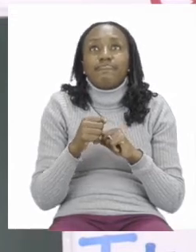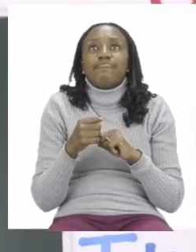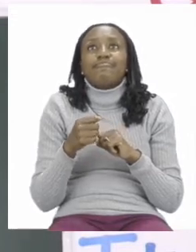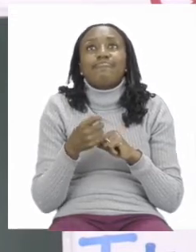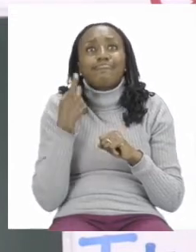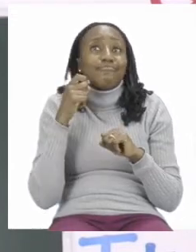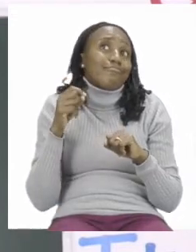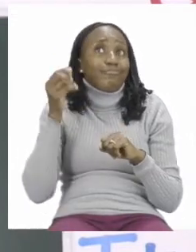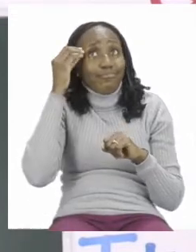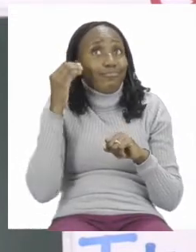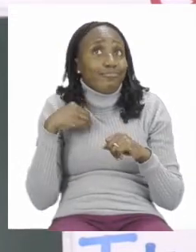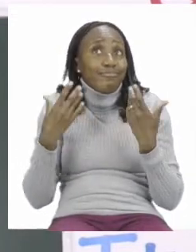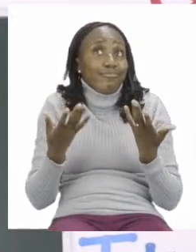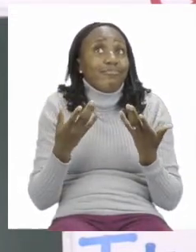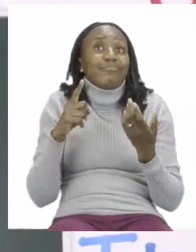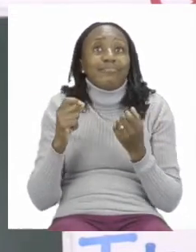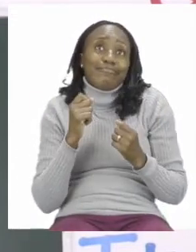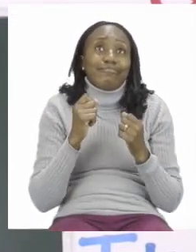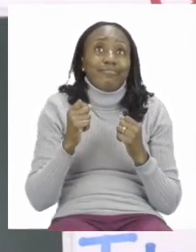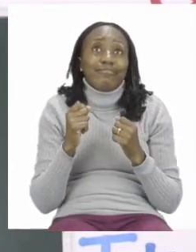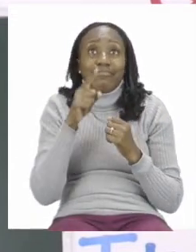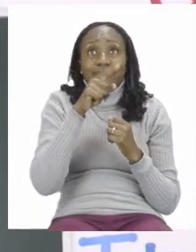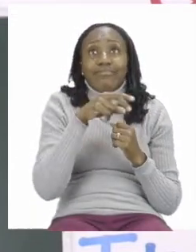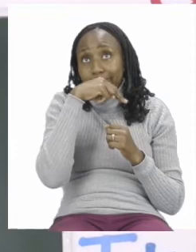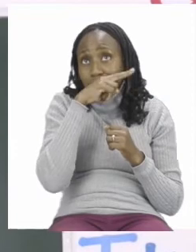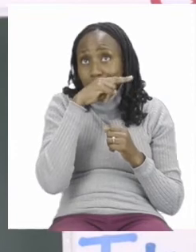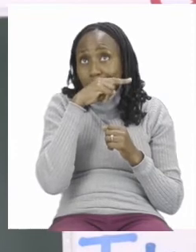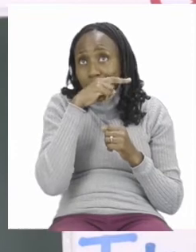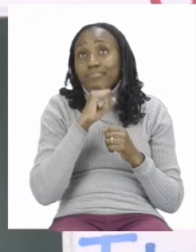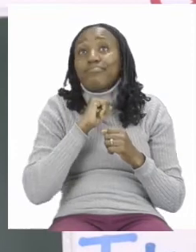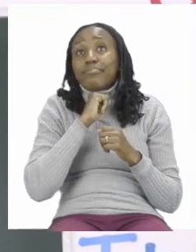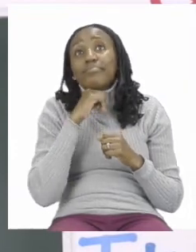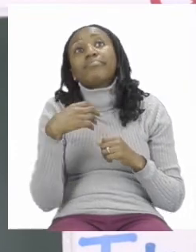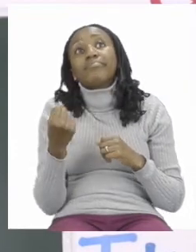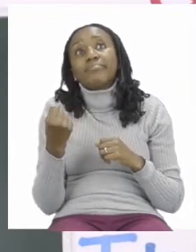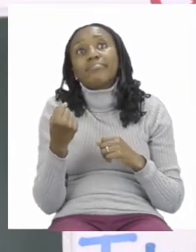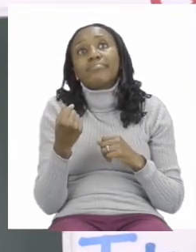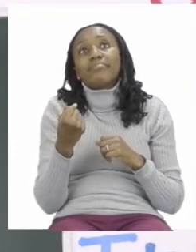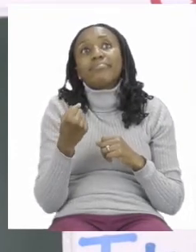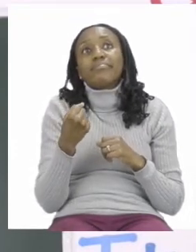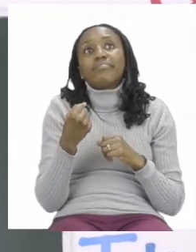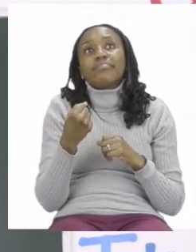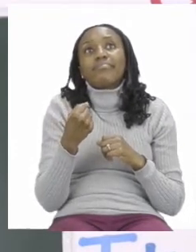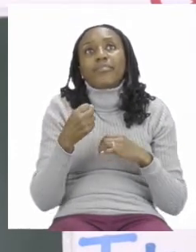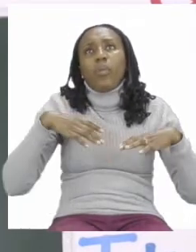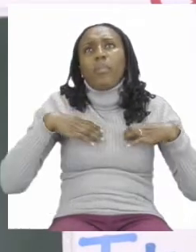swim. Swim, swim, swim. This one says, quack, quack, quack, quack. Quack,